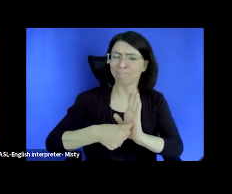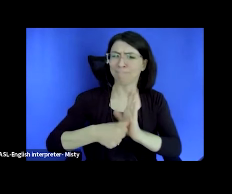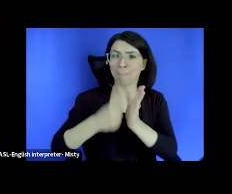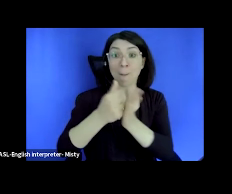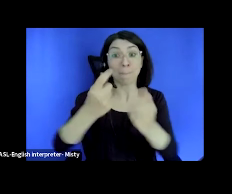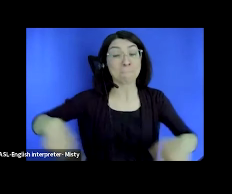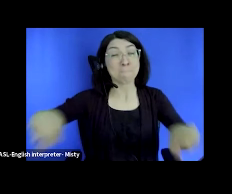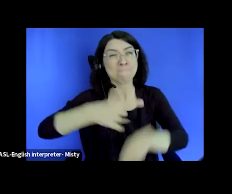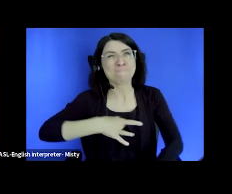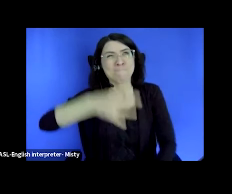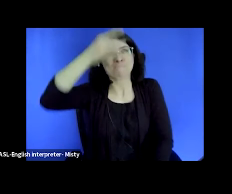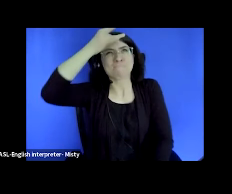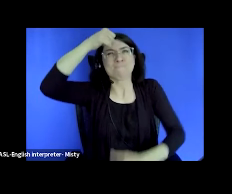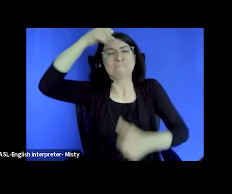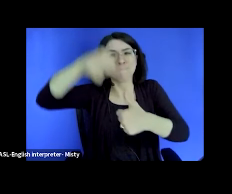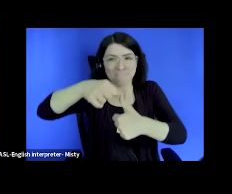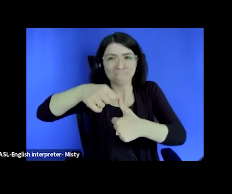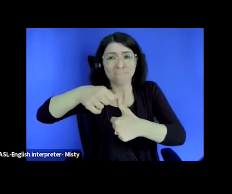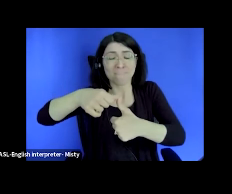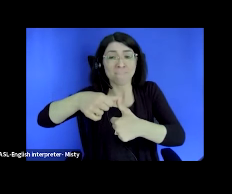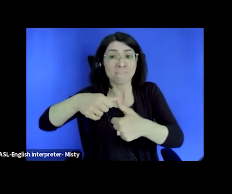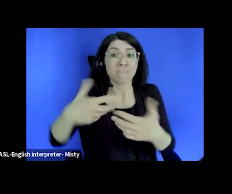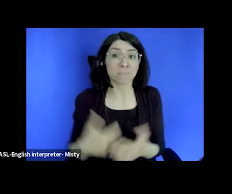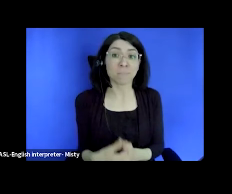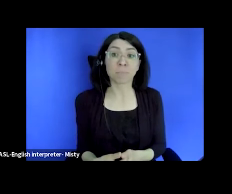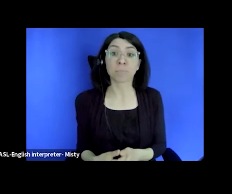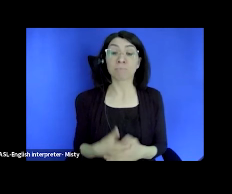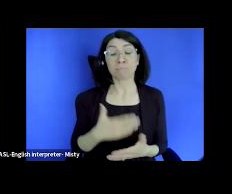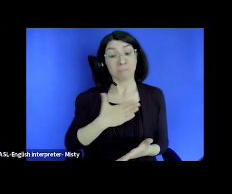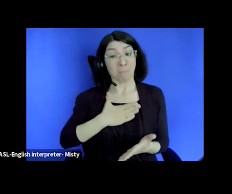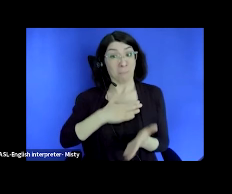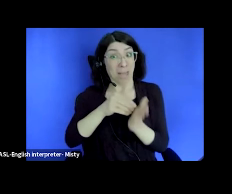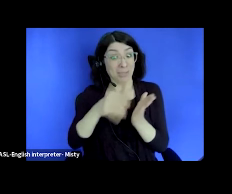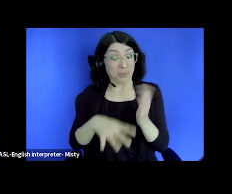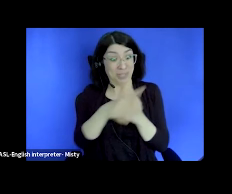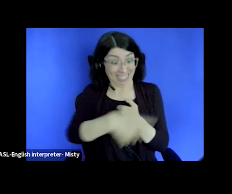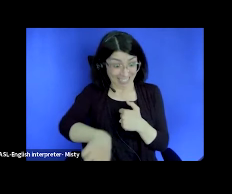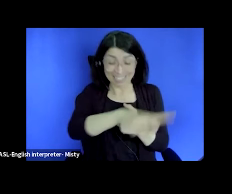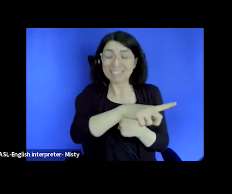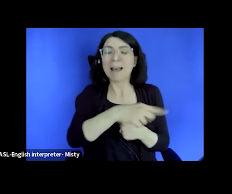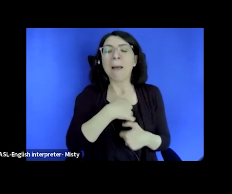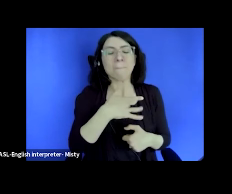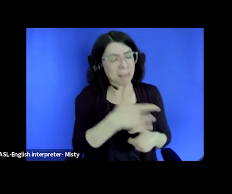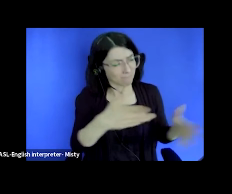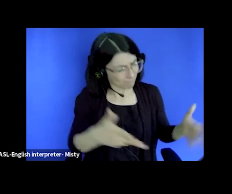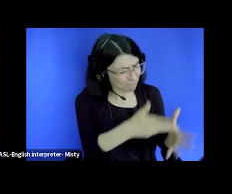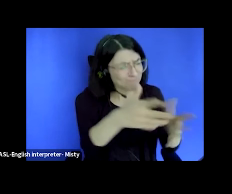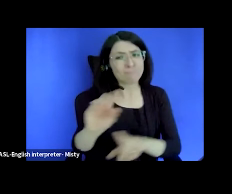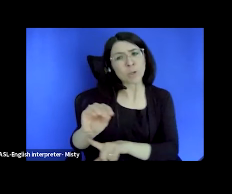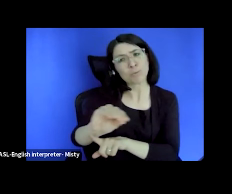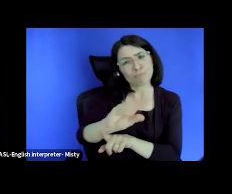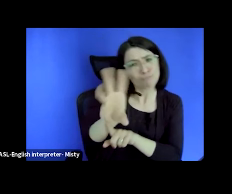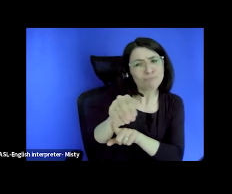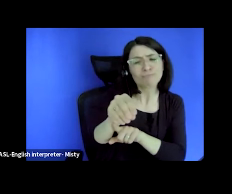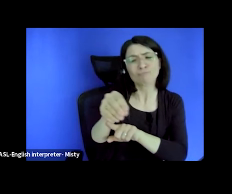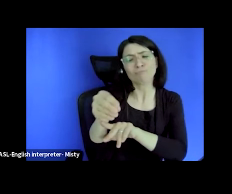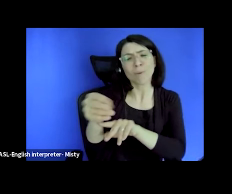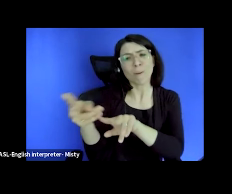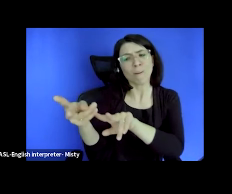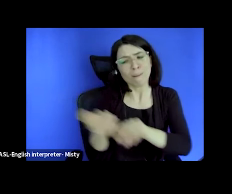can keep them on you. Generally, with my students, I ask that they even screenshot it or save it on their phones to